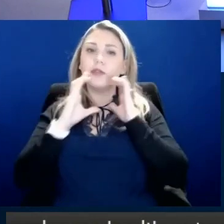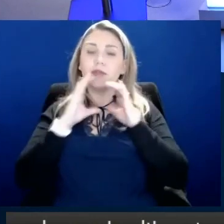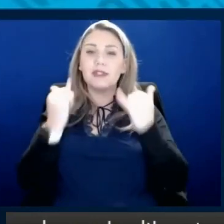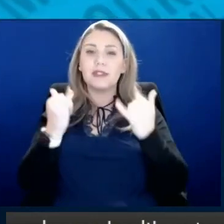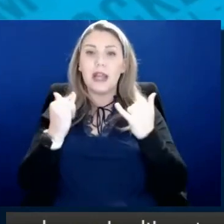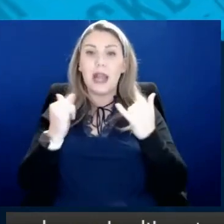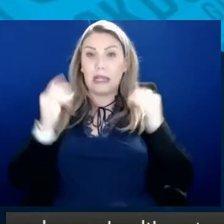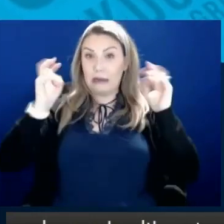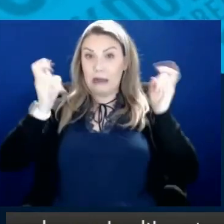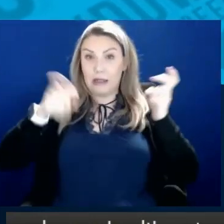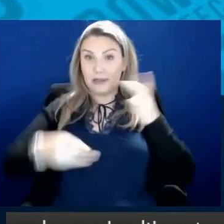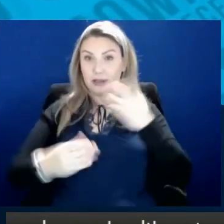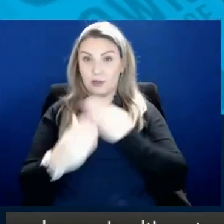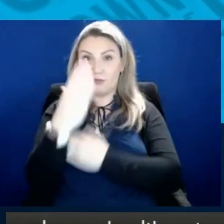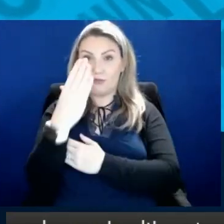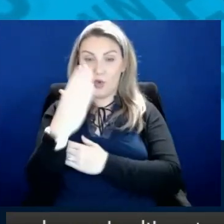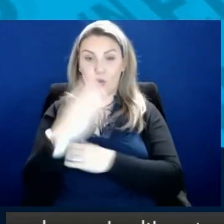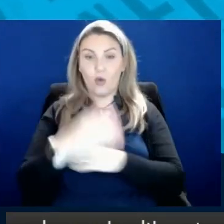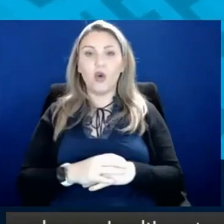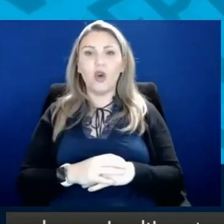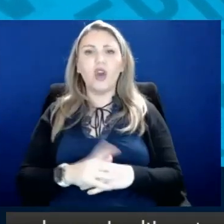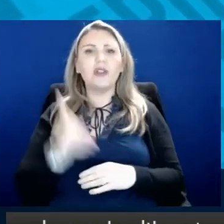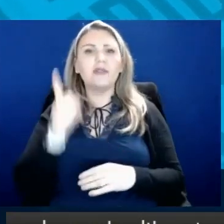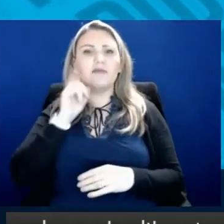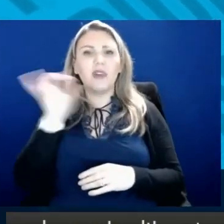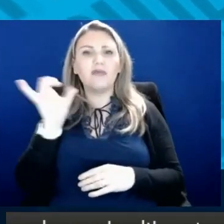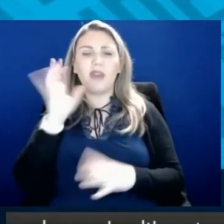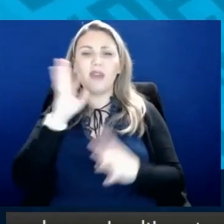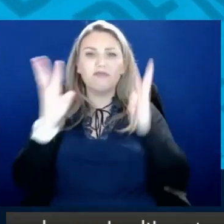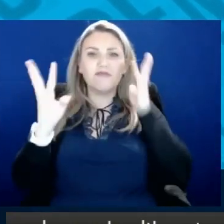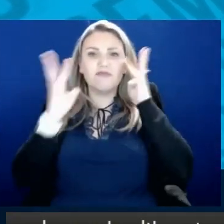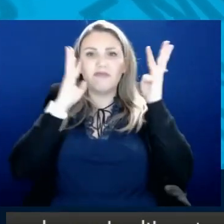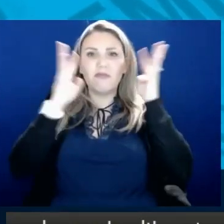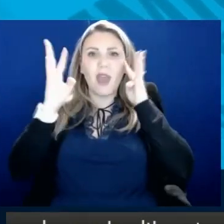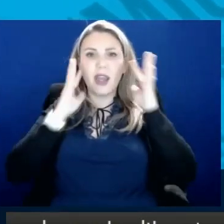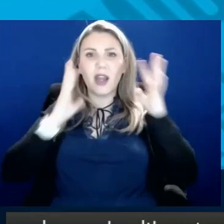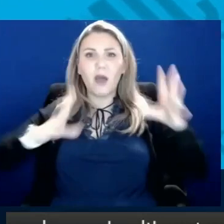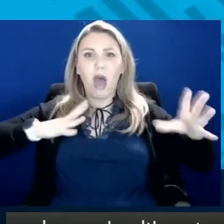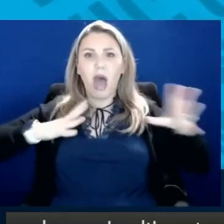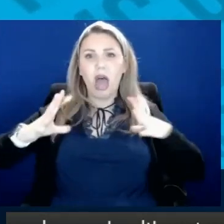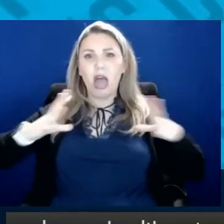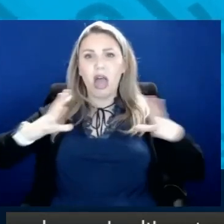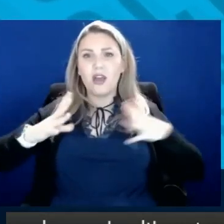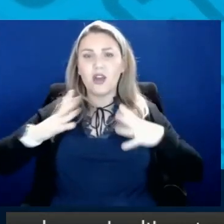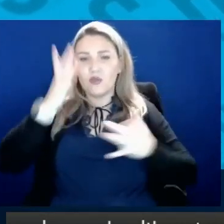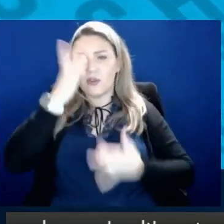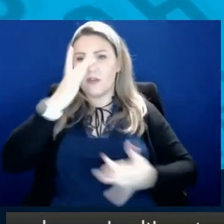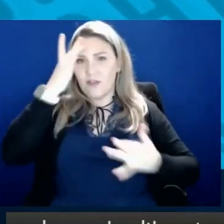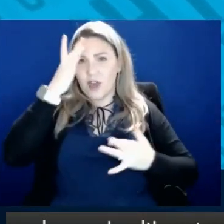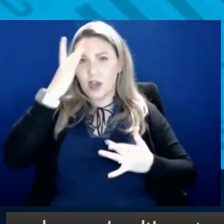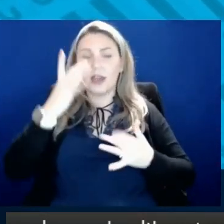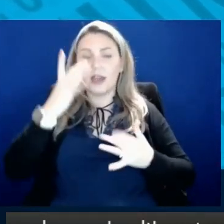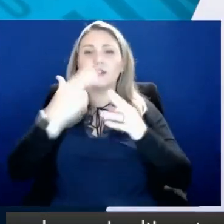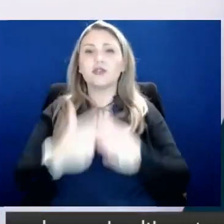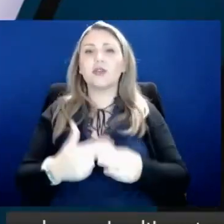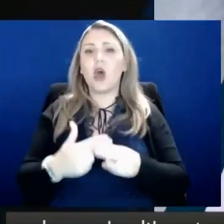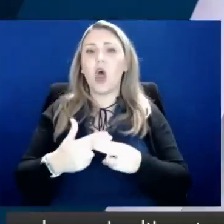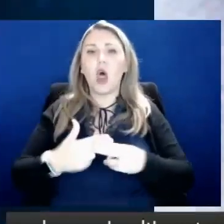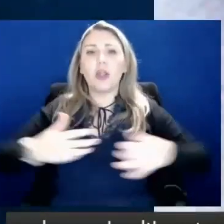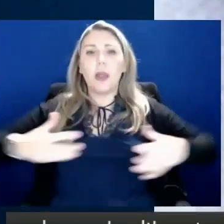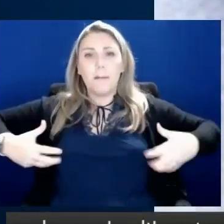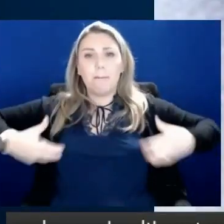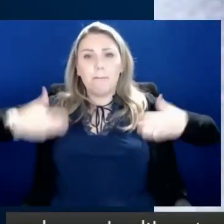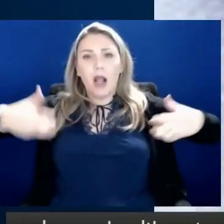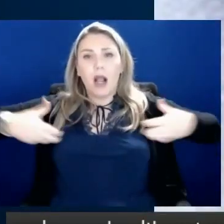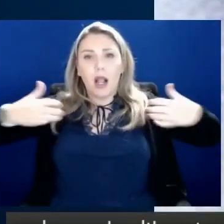morning, it sounds like a made-up Hollywood virus, but this is far from it. It's called monkey pox, and it's spreading around the world. In